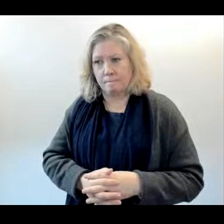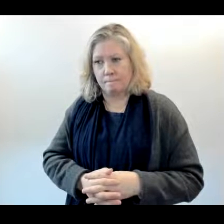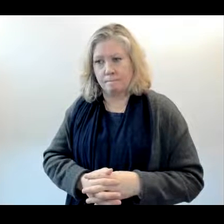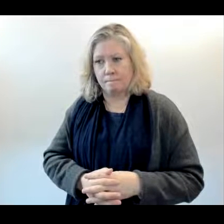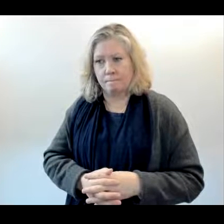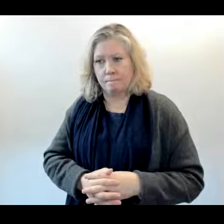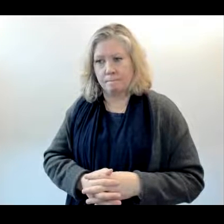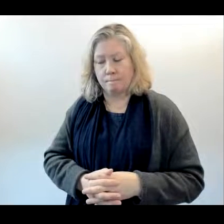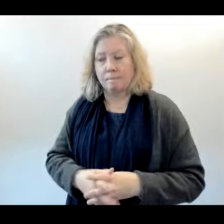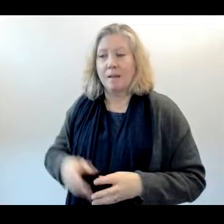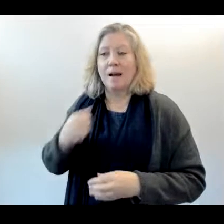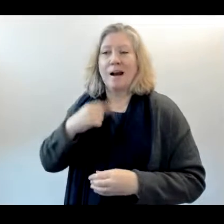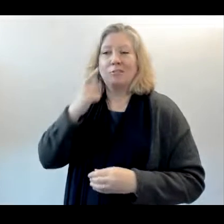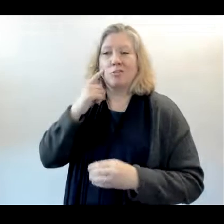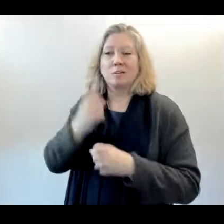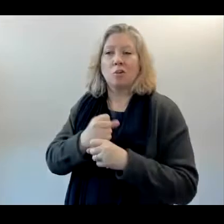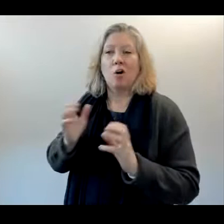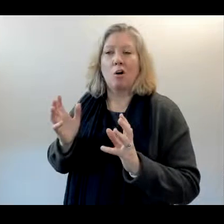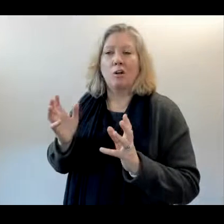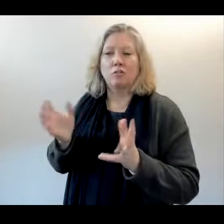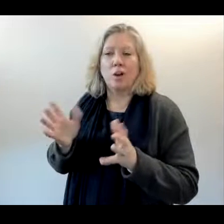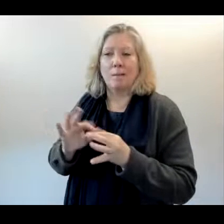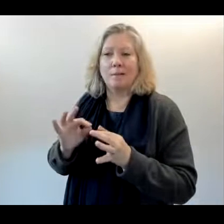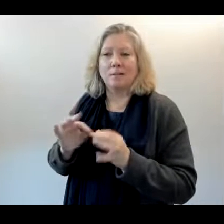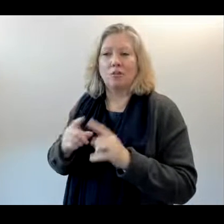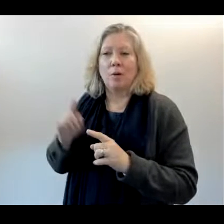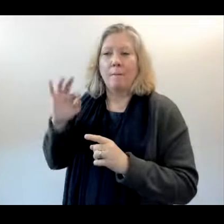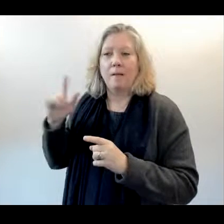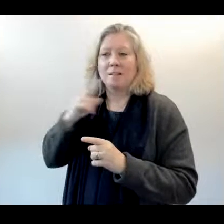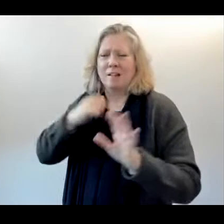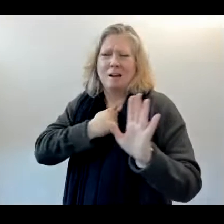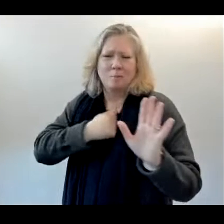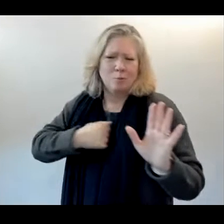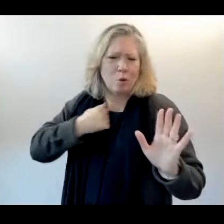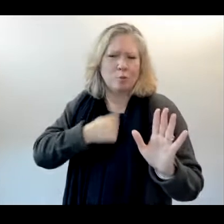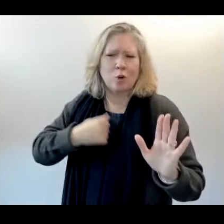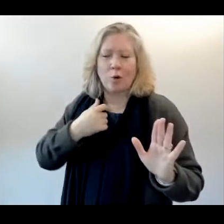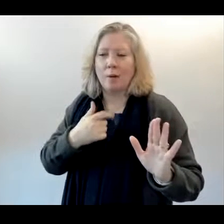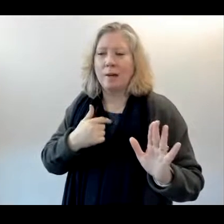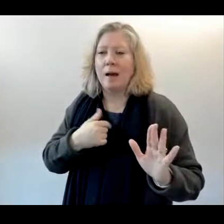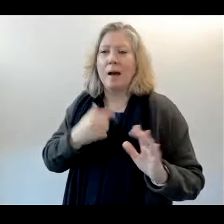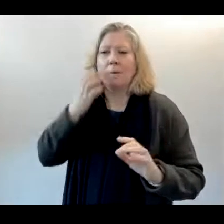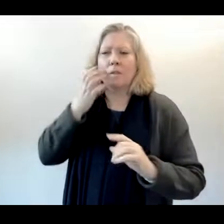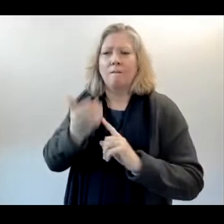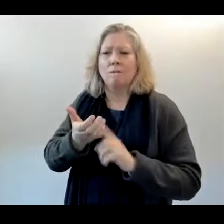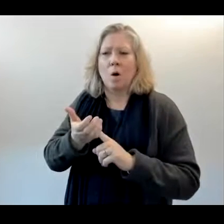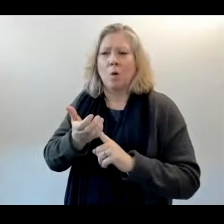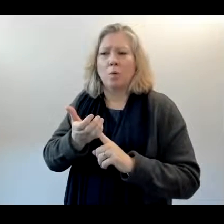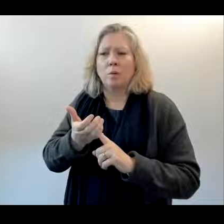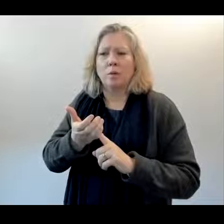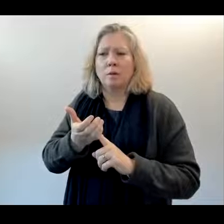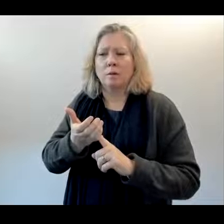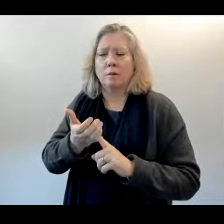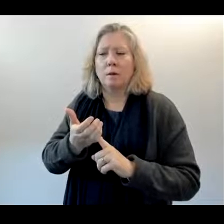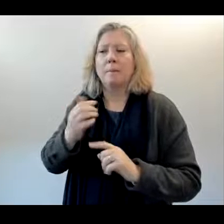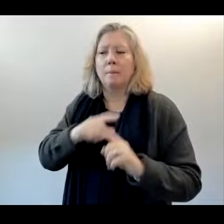Board, I just received a chat from Bill. He just said, "So sorry, I'm mobile." I echo Mr. Binion's comments.